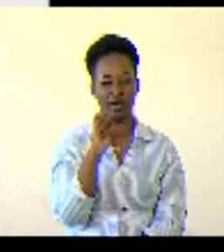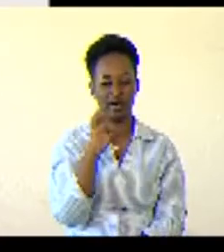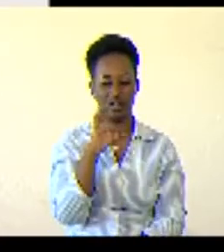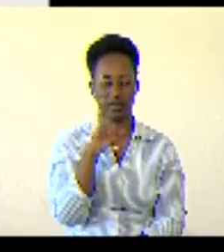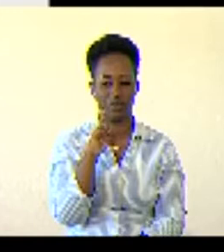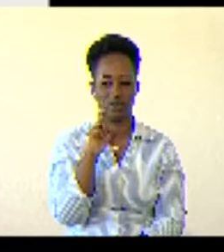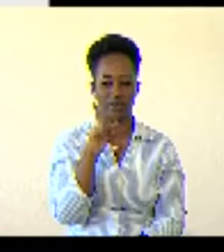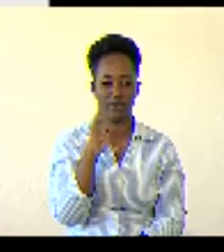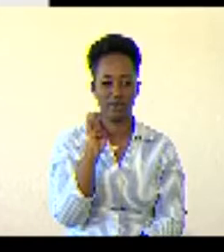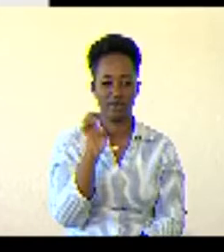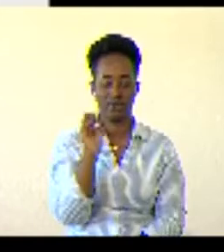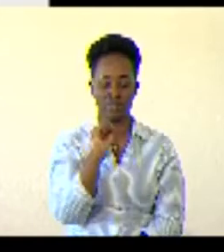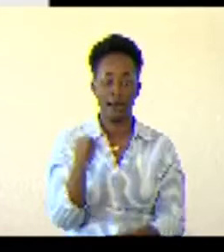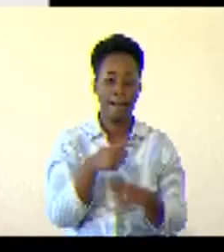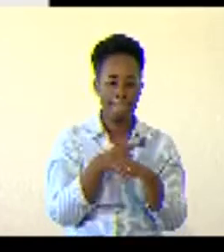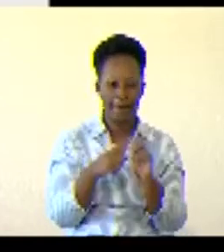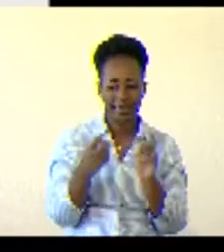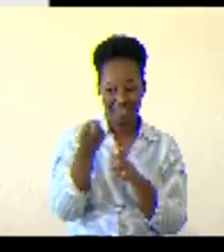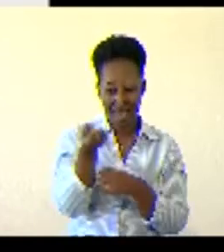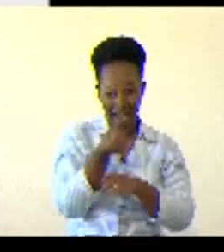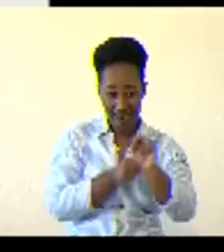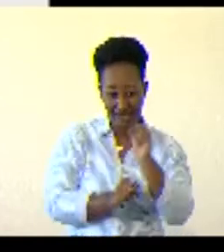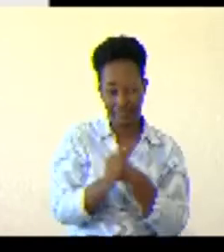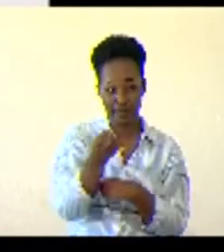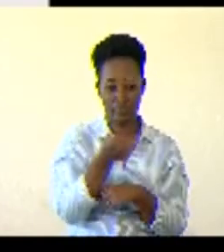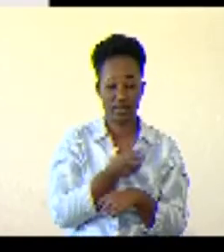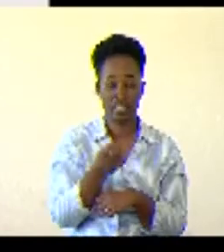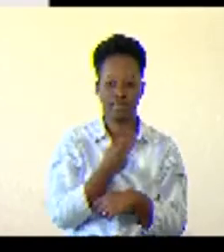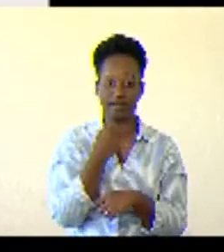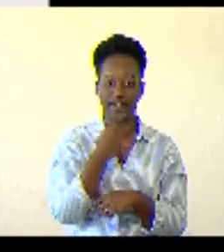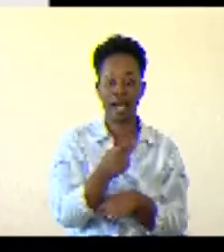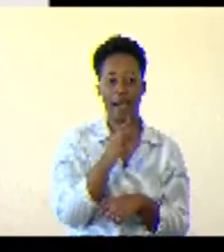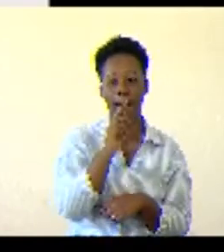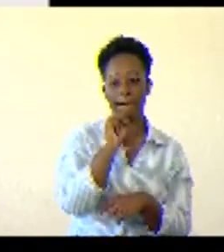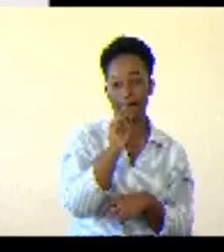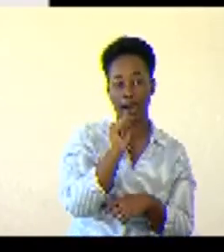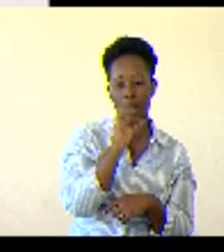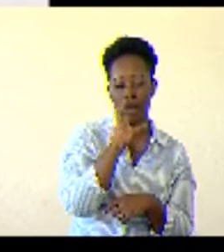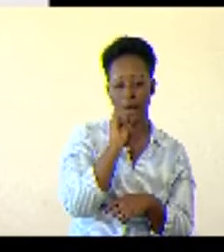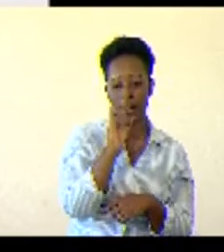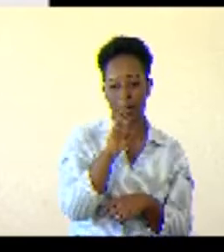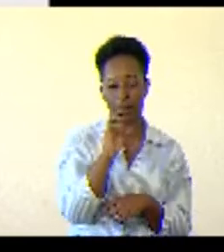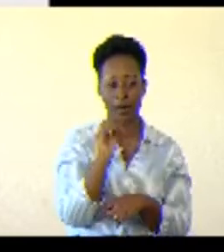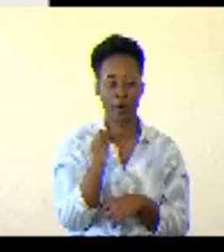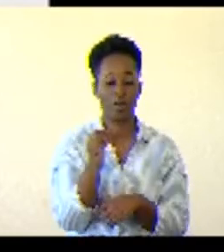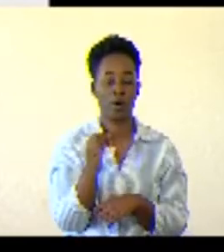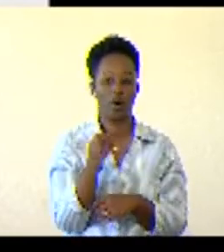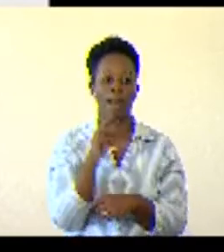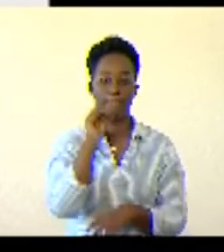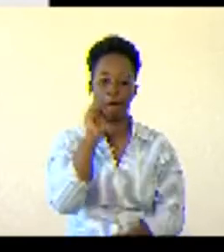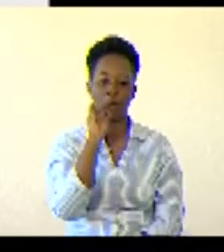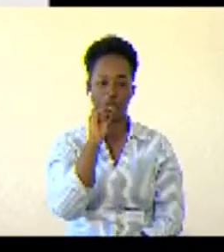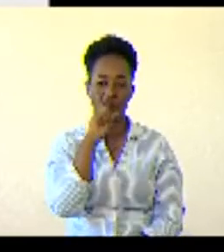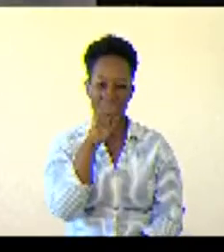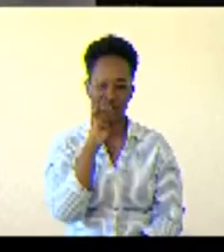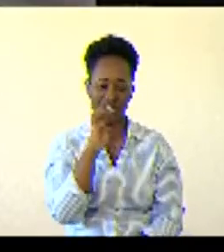active transport, it carries macromolecules. Talk about macromolecules, it means large molecules or